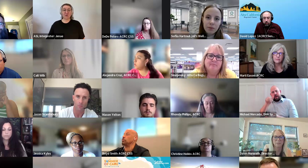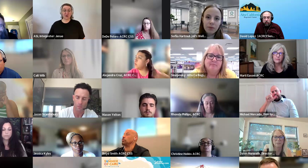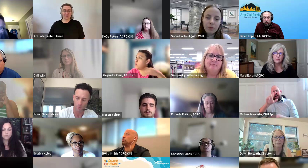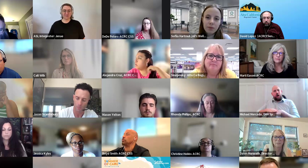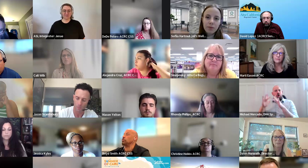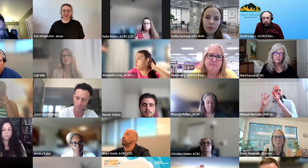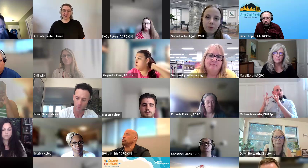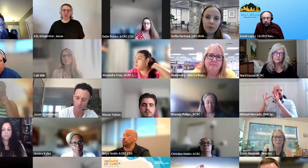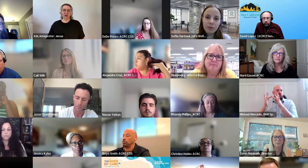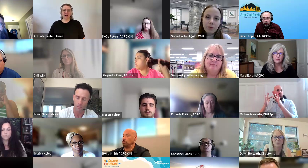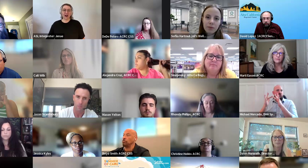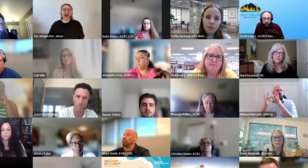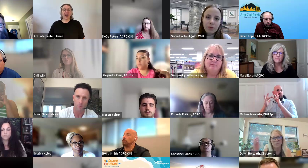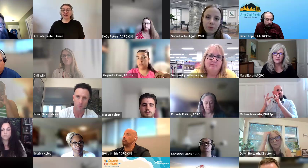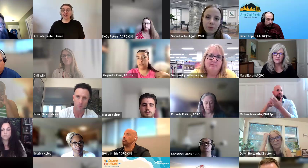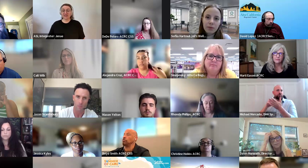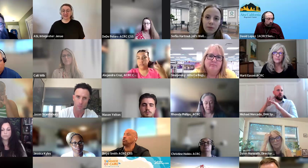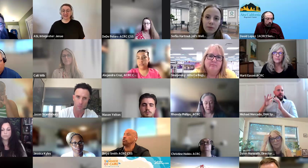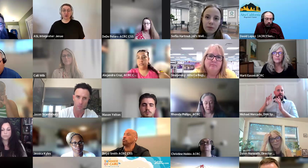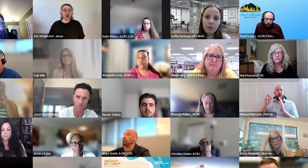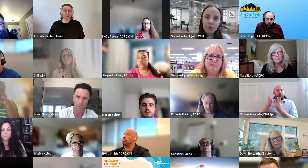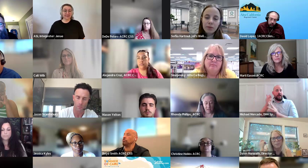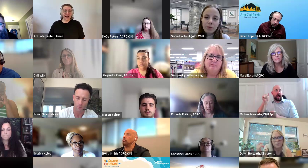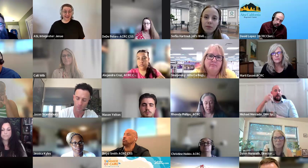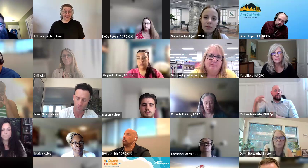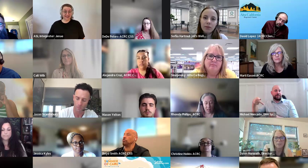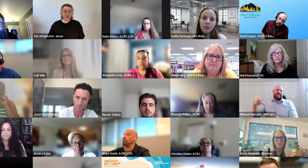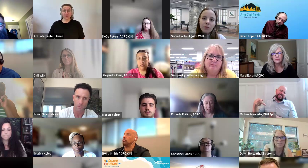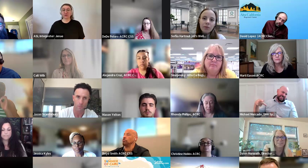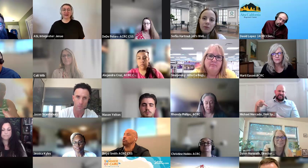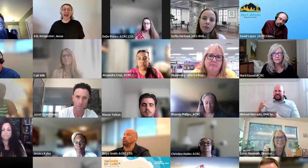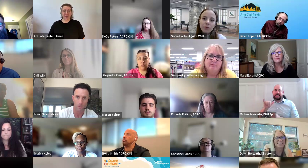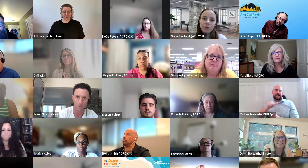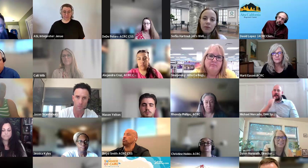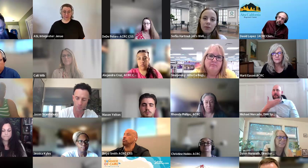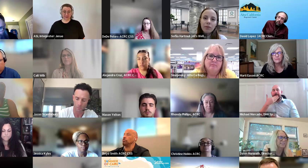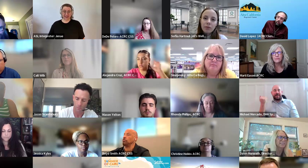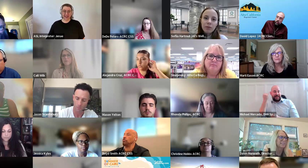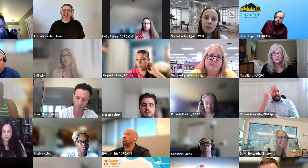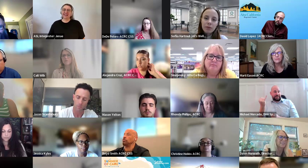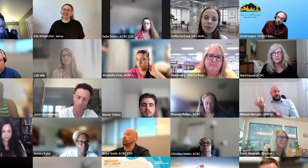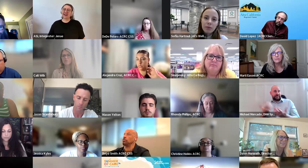in school, or I learned sign language online or through an app.